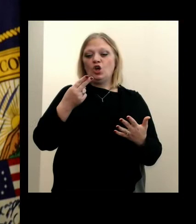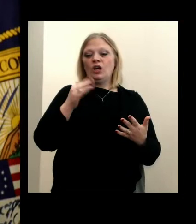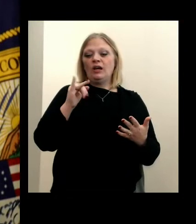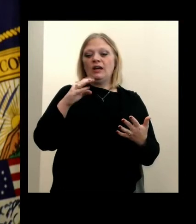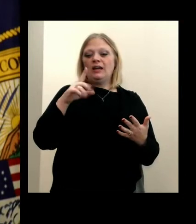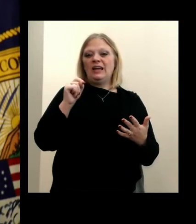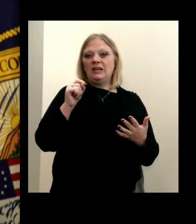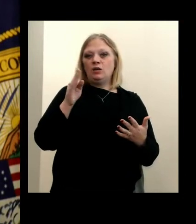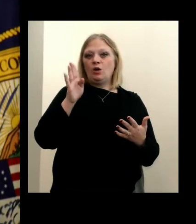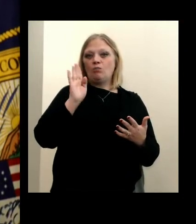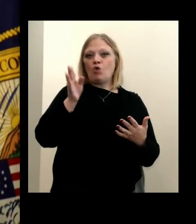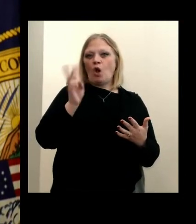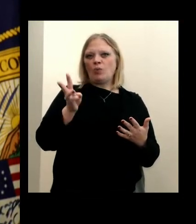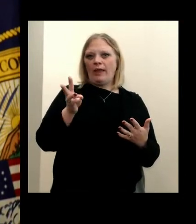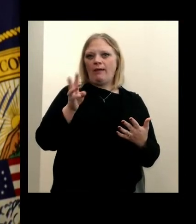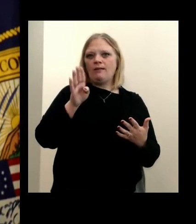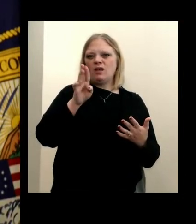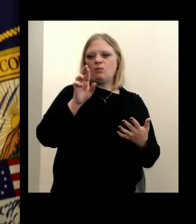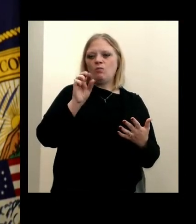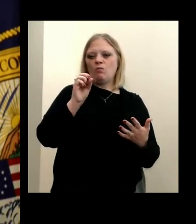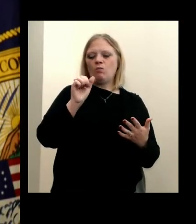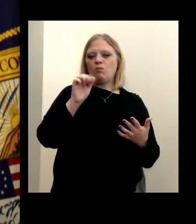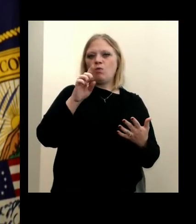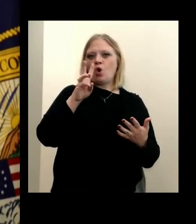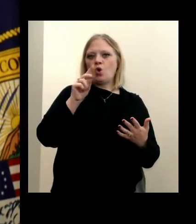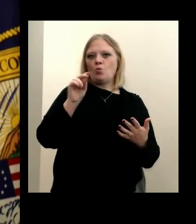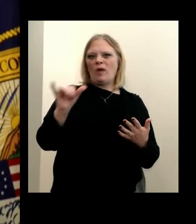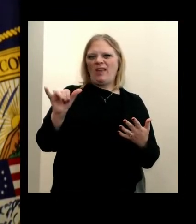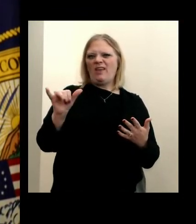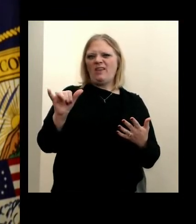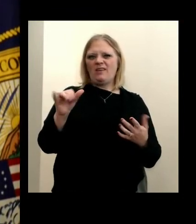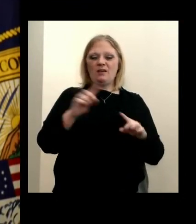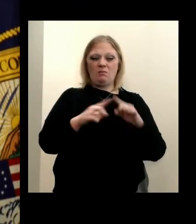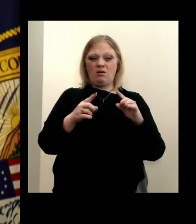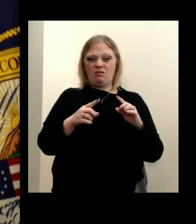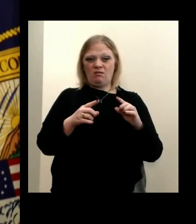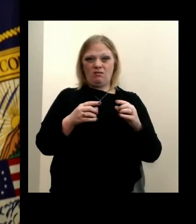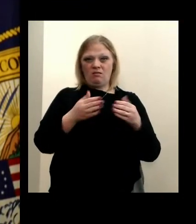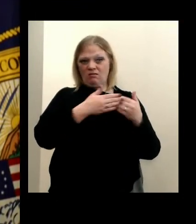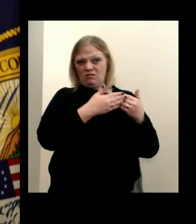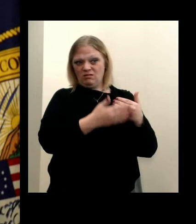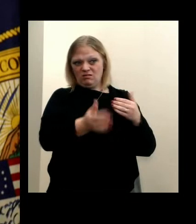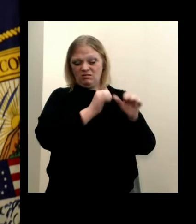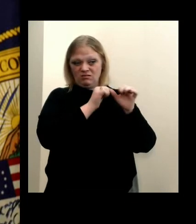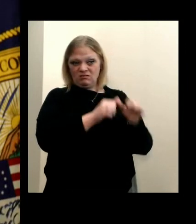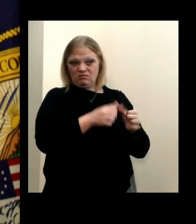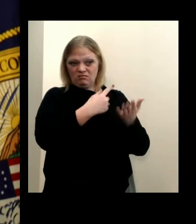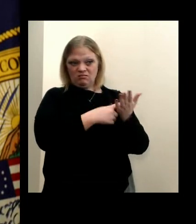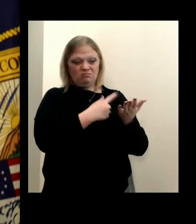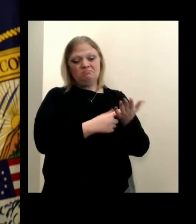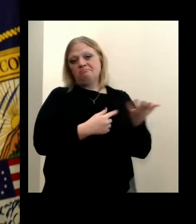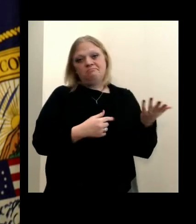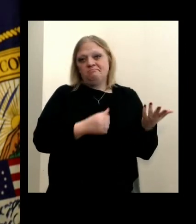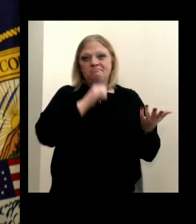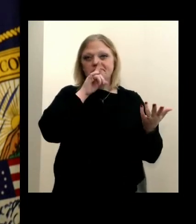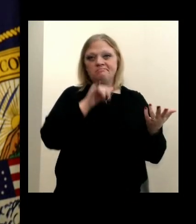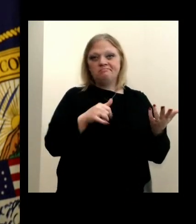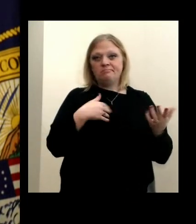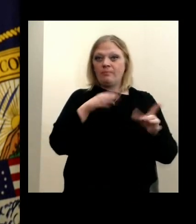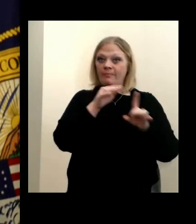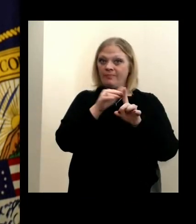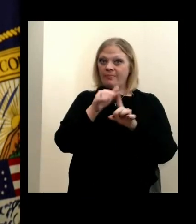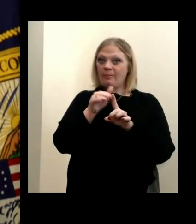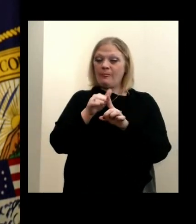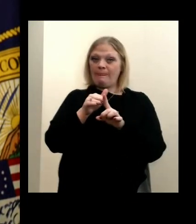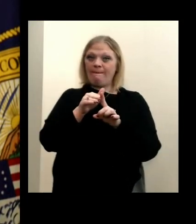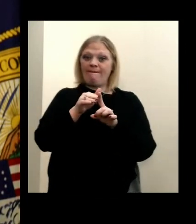point. But there's been no further discussion since then about utilizing that system, which I think I need to remind everybody